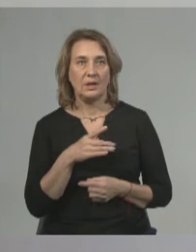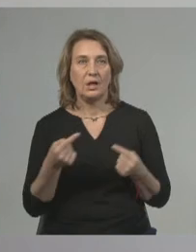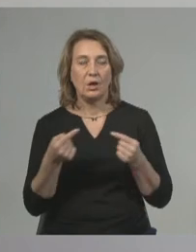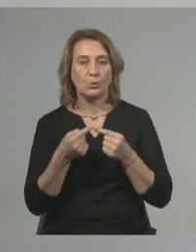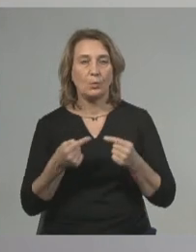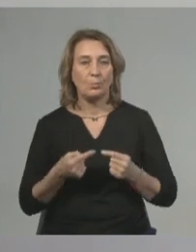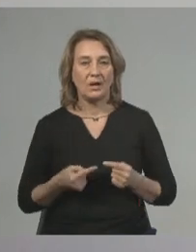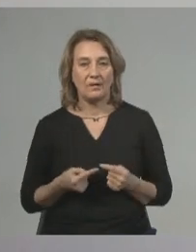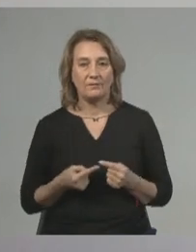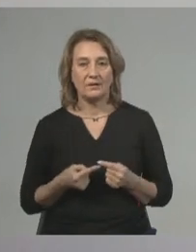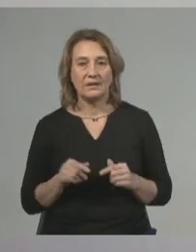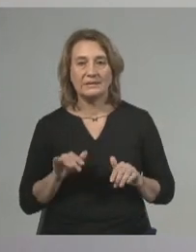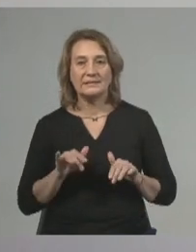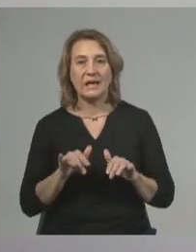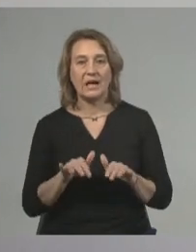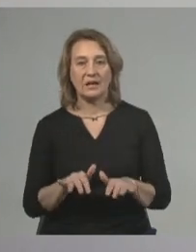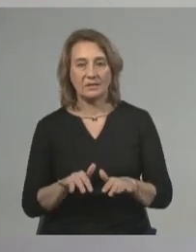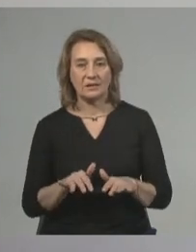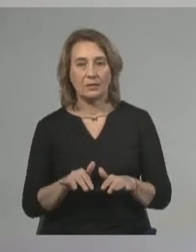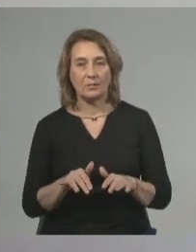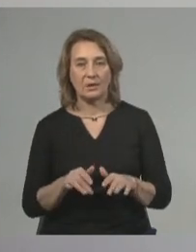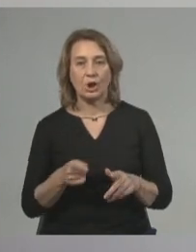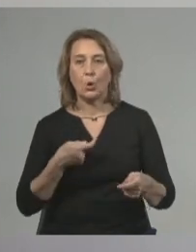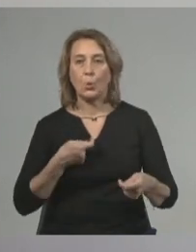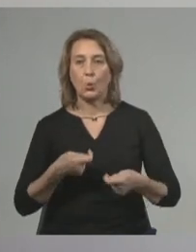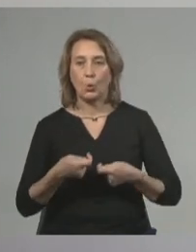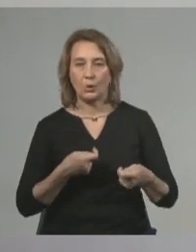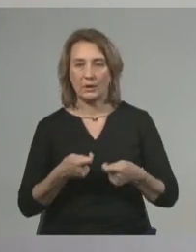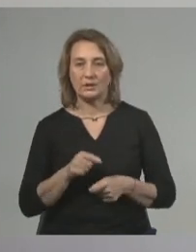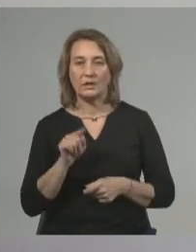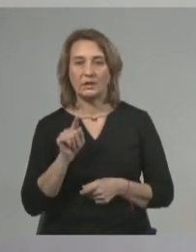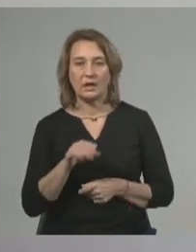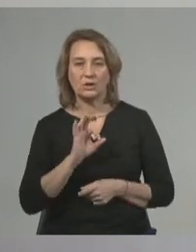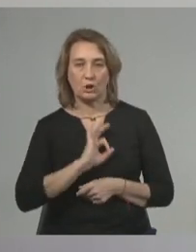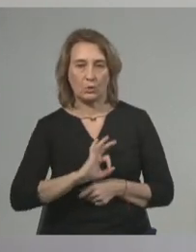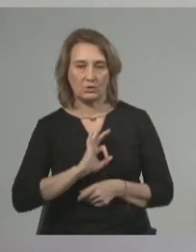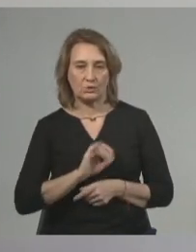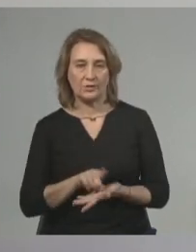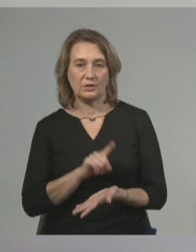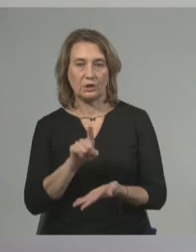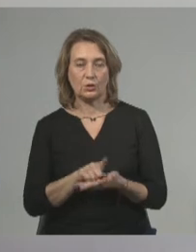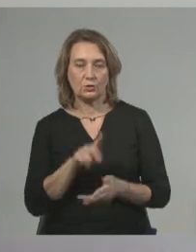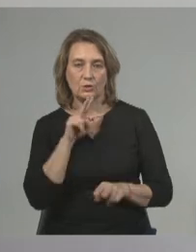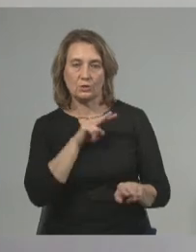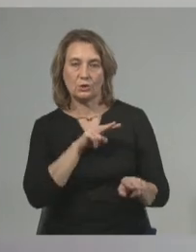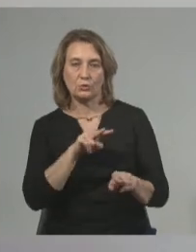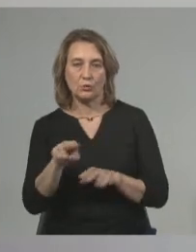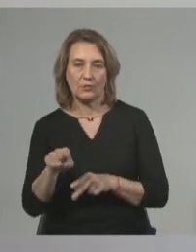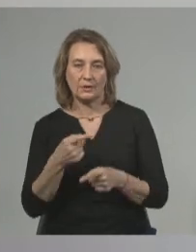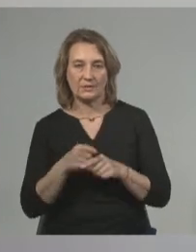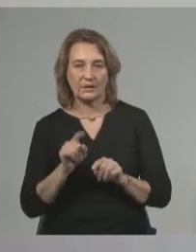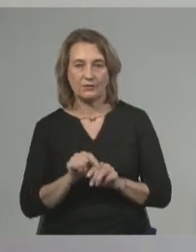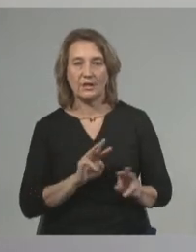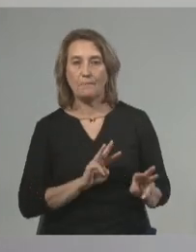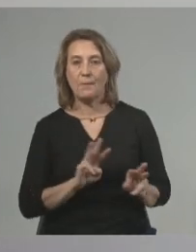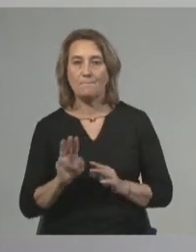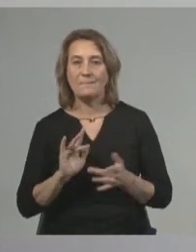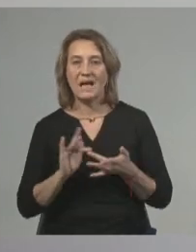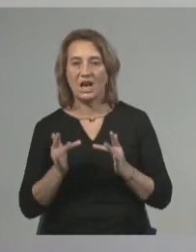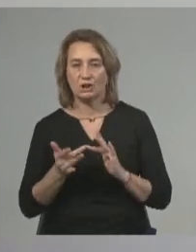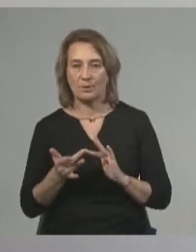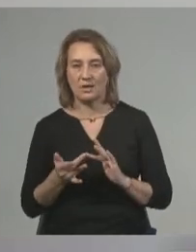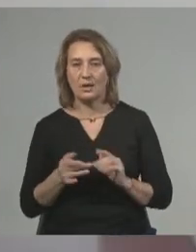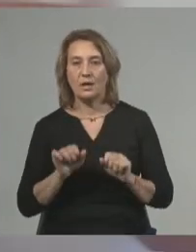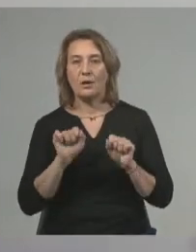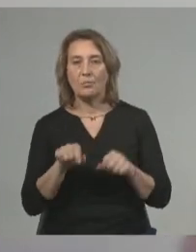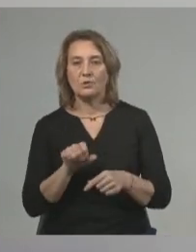cannot continue to kind of you know break things and ask questions later which was one of the big mantras coming out of silicon valley early on right it's